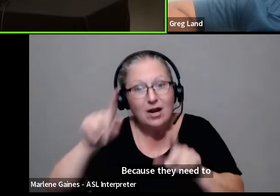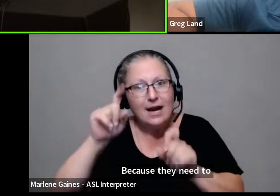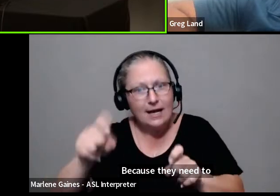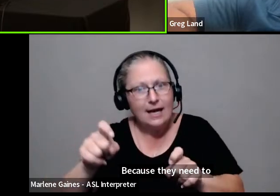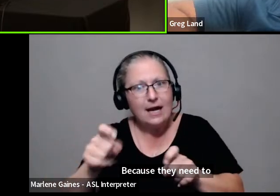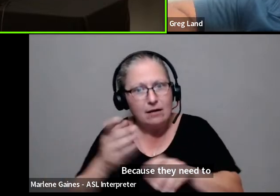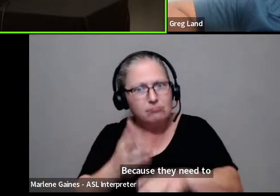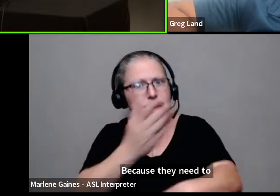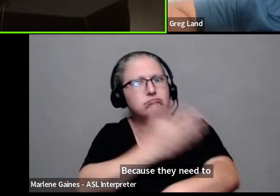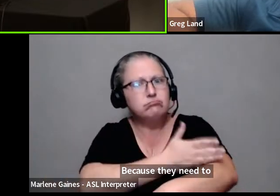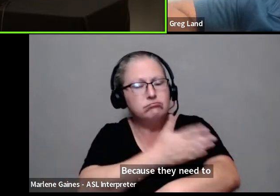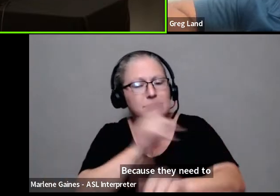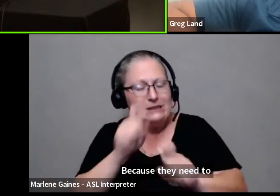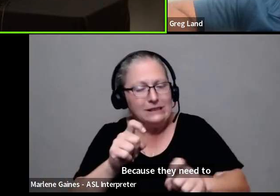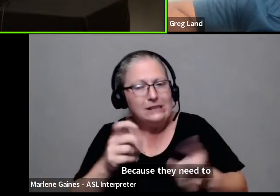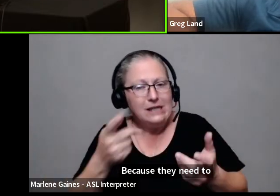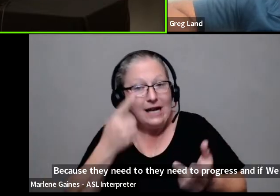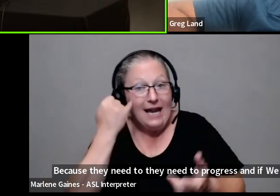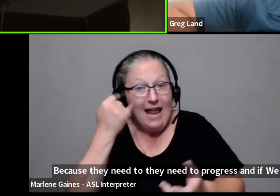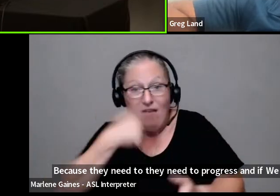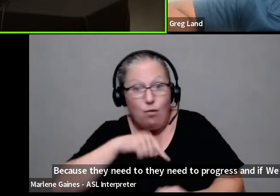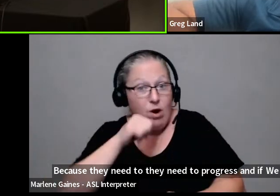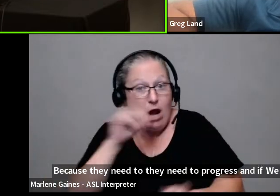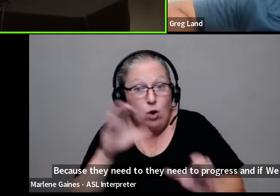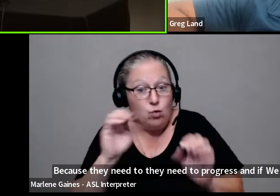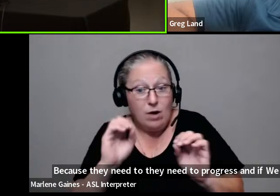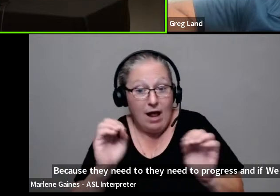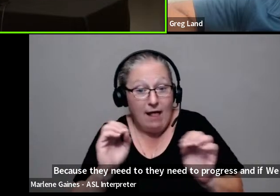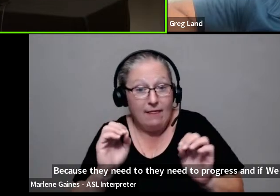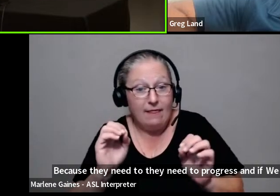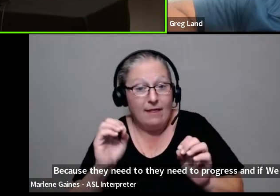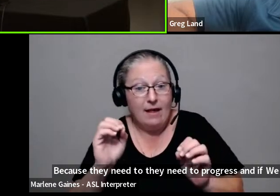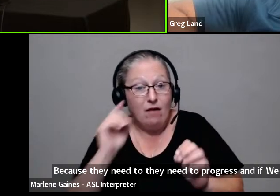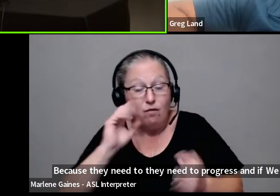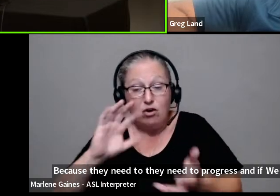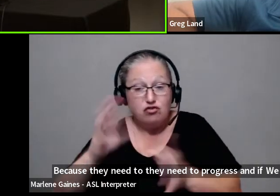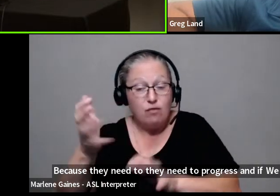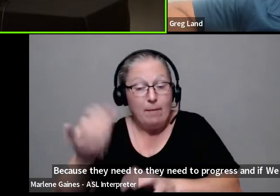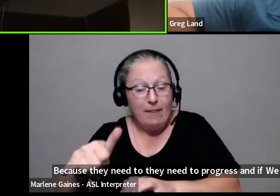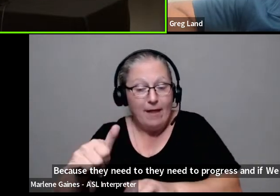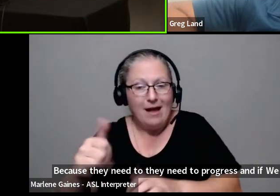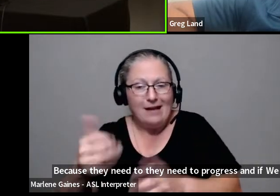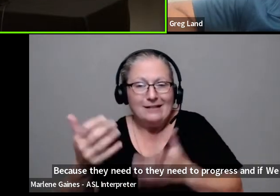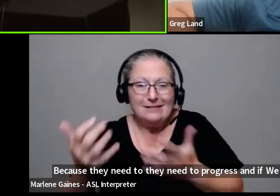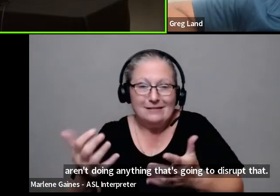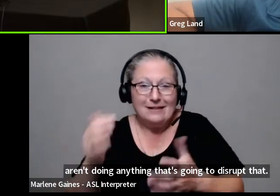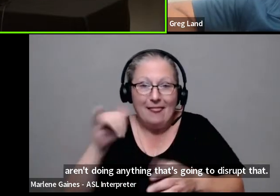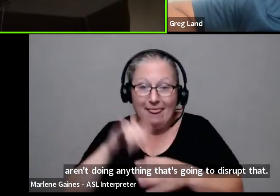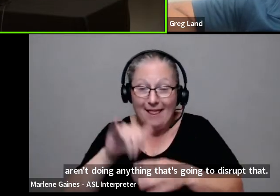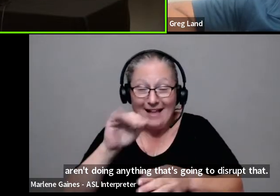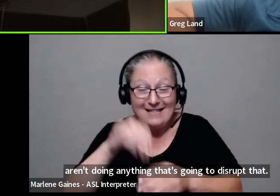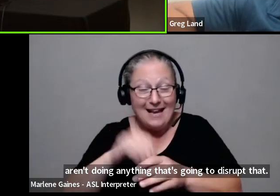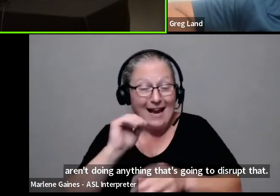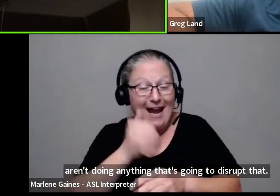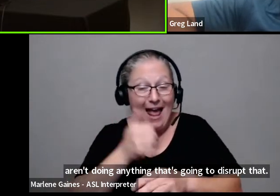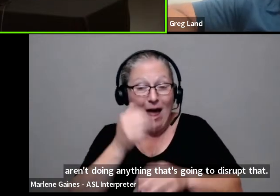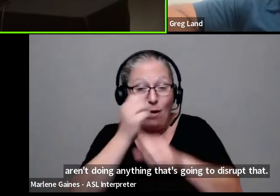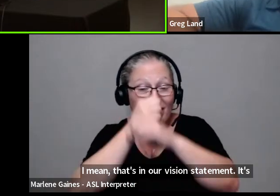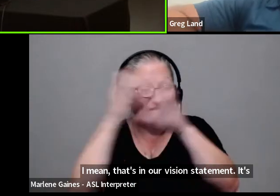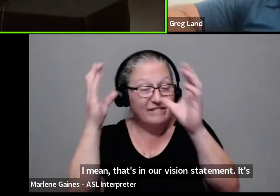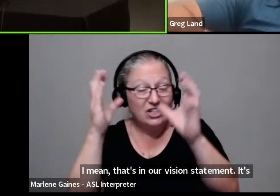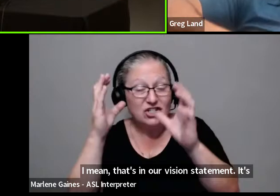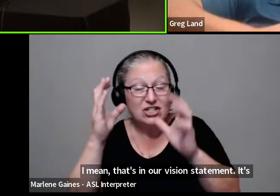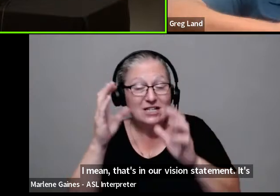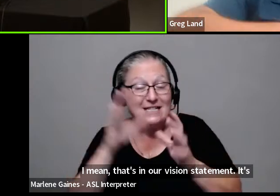progress. And if we aren't doing anything that's going to disrupt that, I mean, that's in our vision statement, it's in our